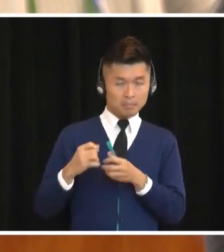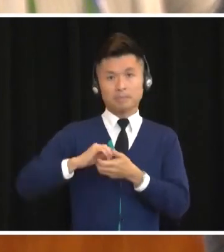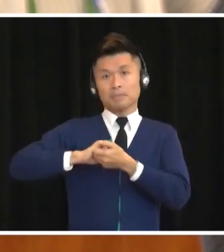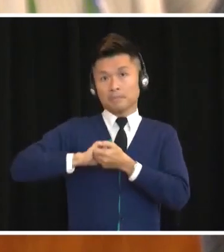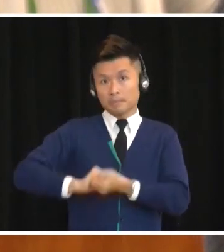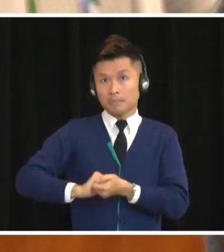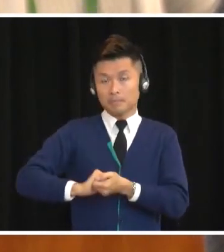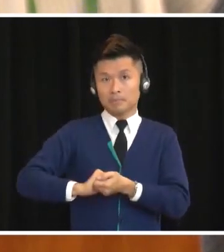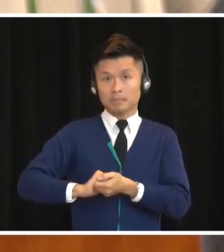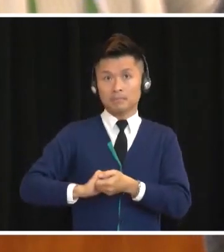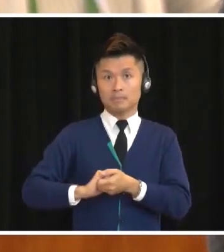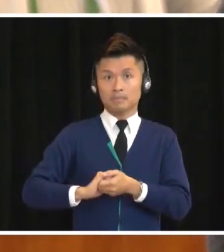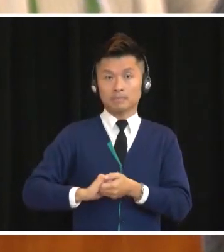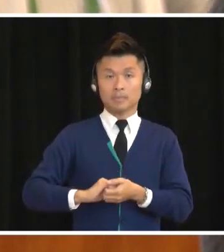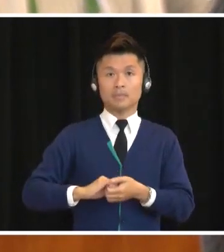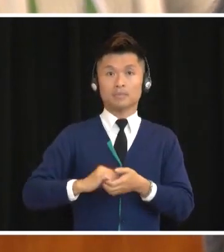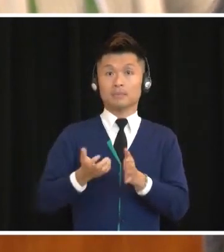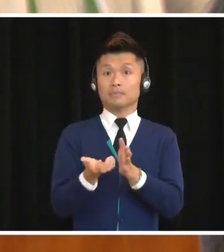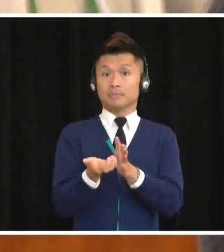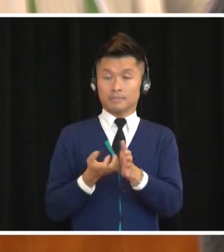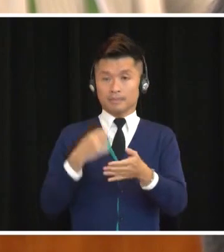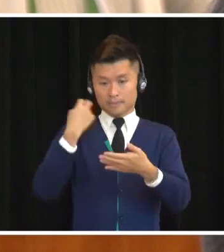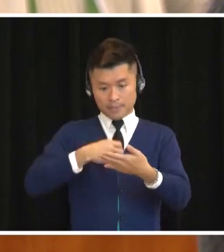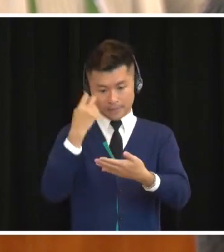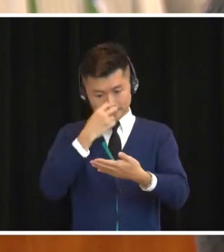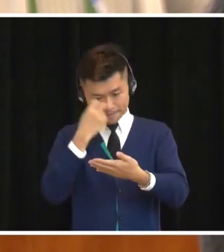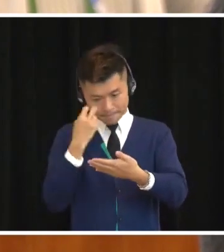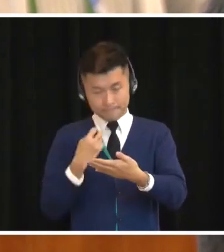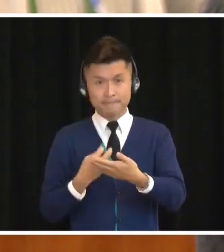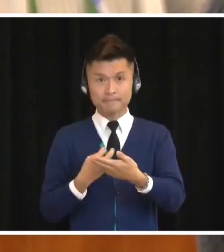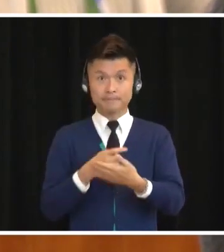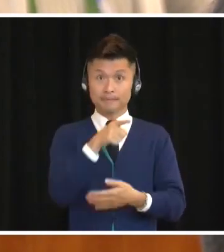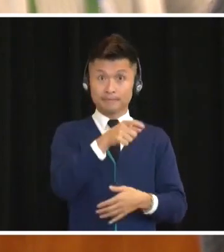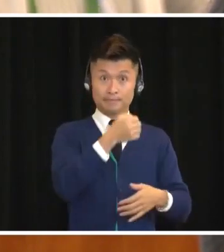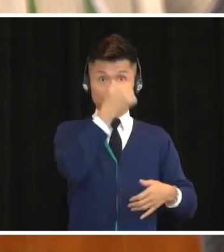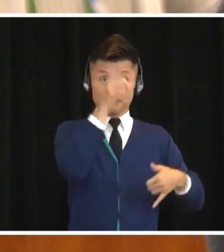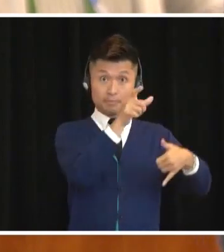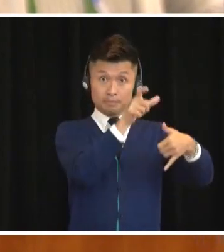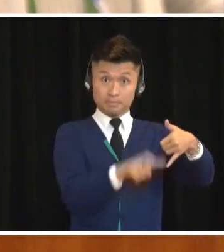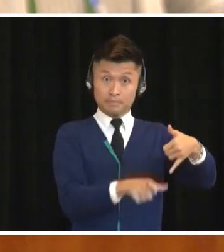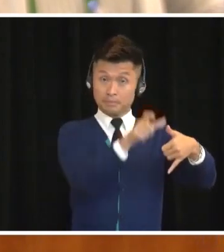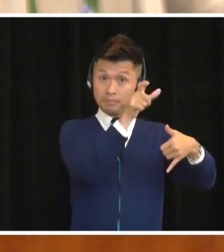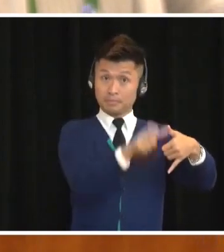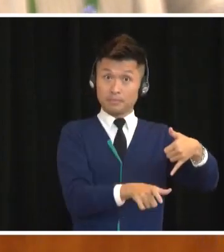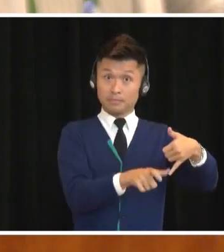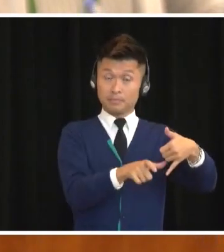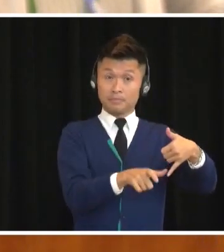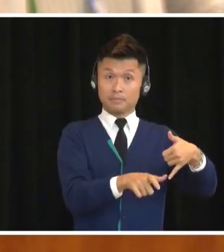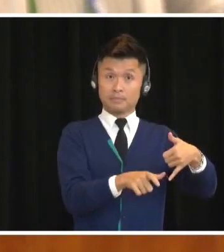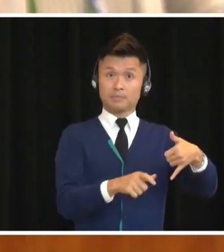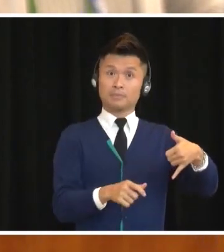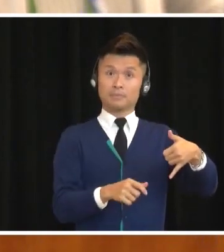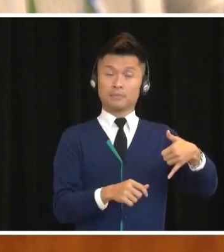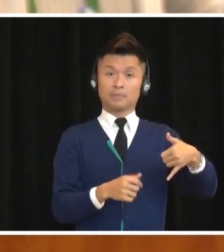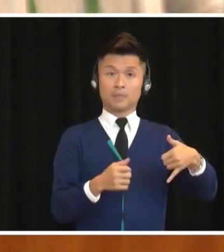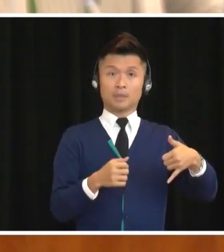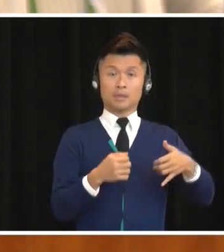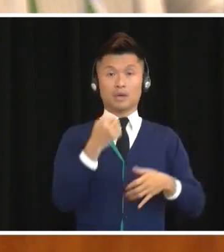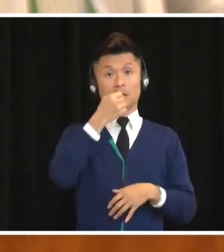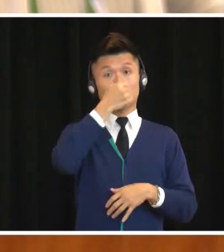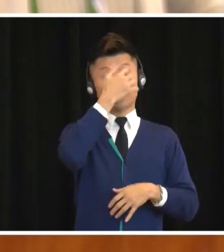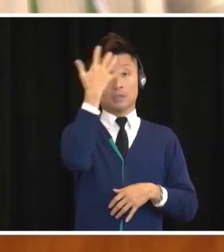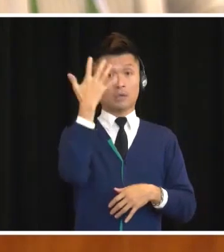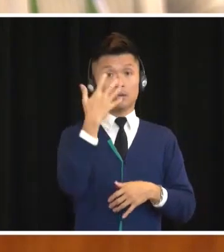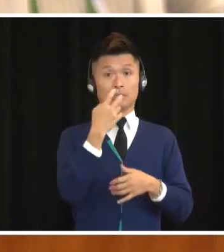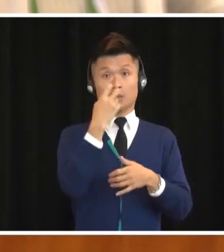such detention? Of course, yes. We will review whether the detention is needed. We will also review whether the request